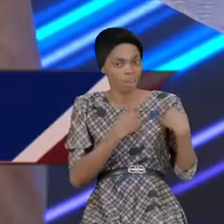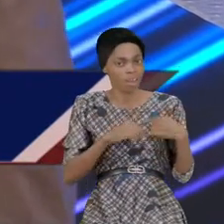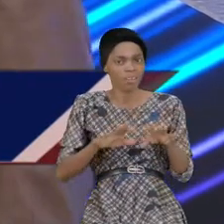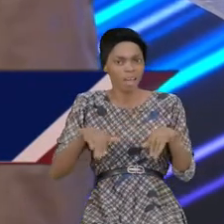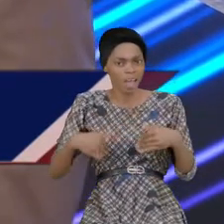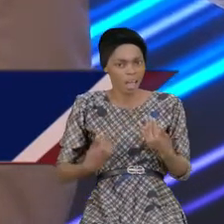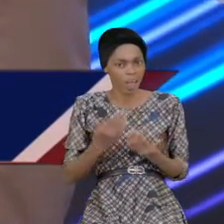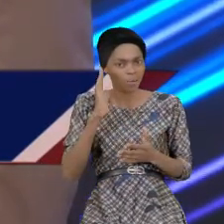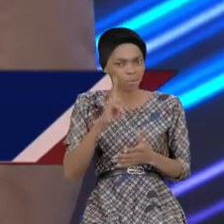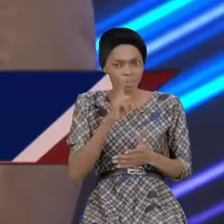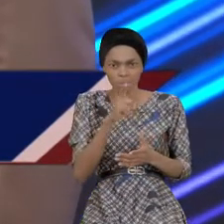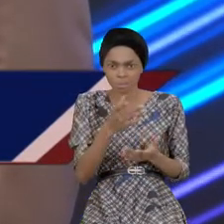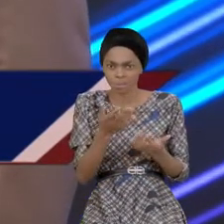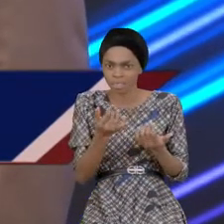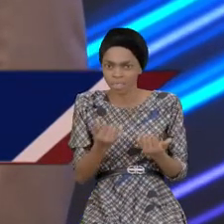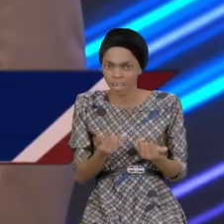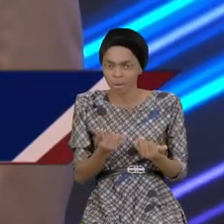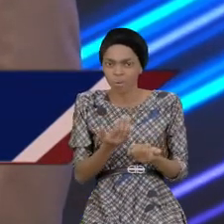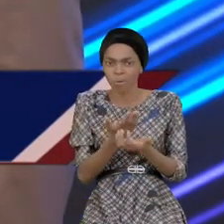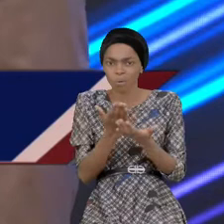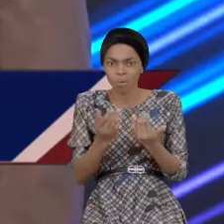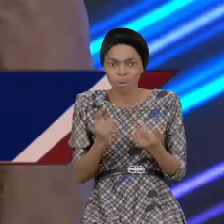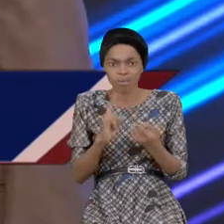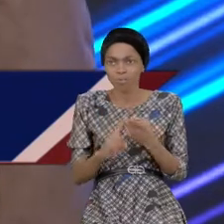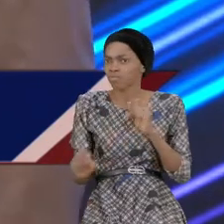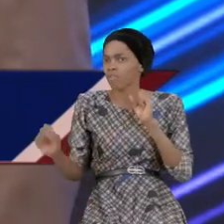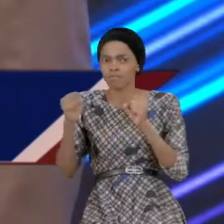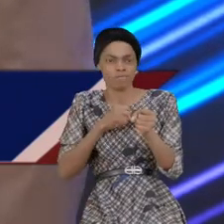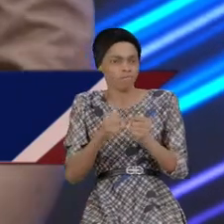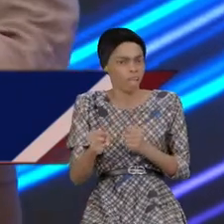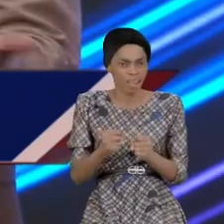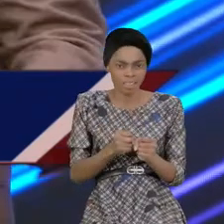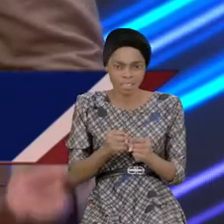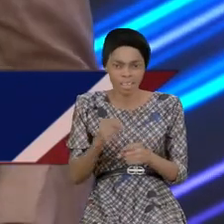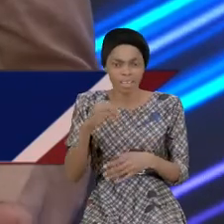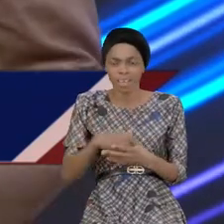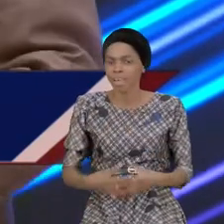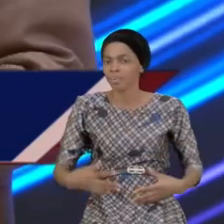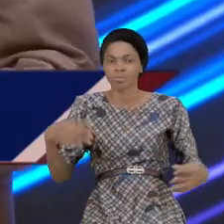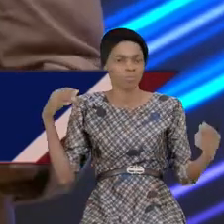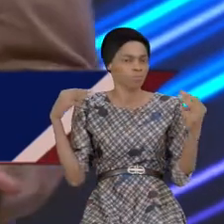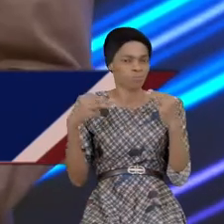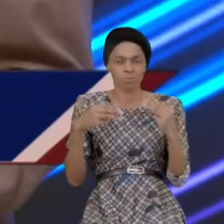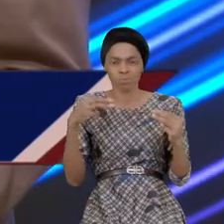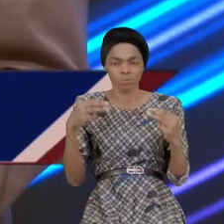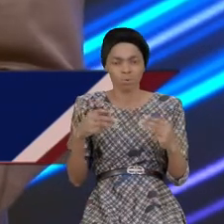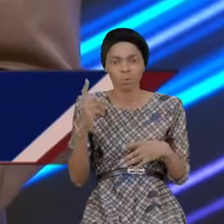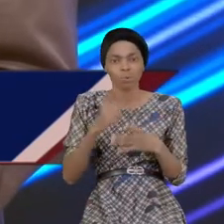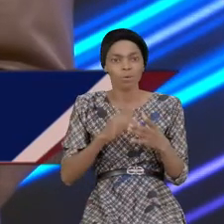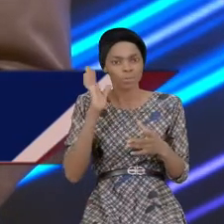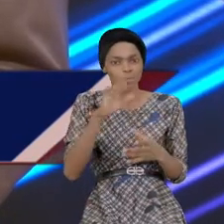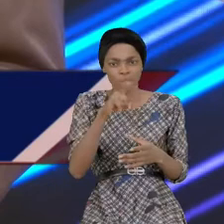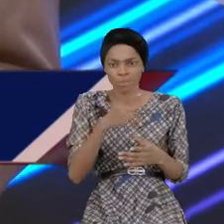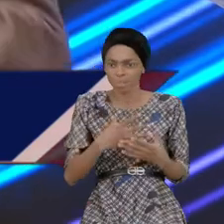you delight in strife, in fighting, in violence? What are you going to derive